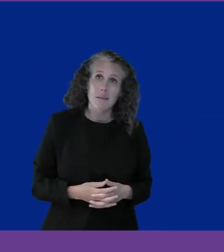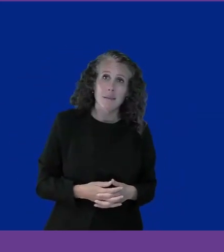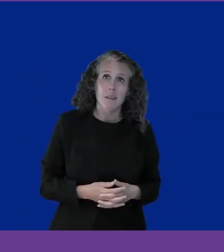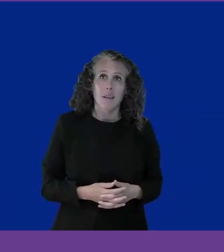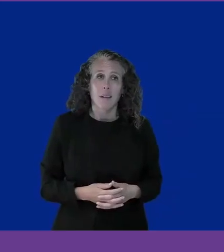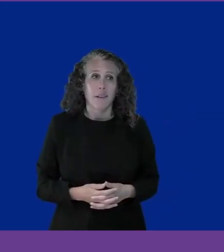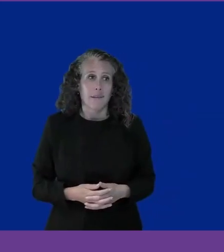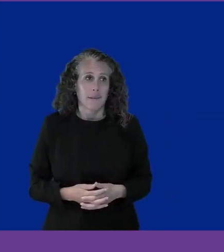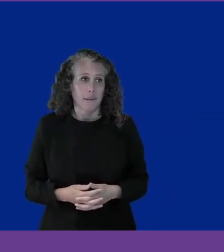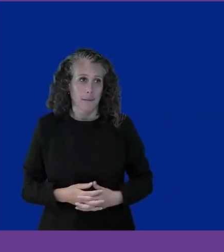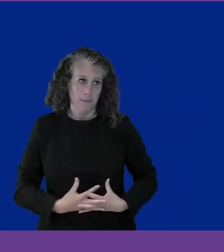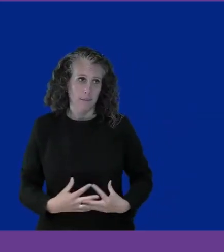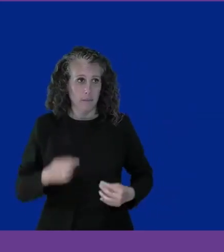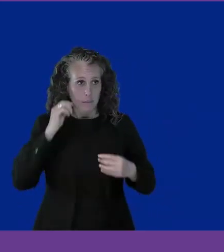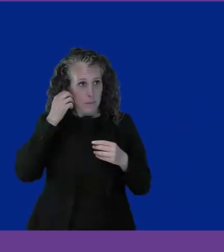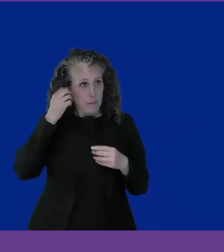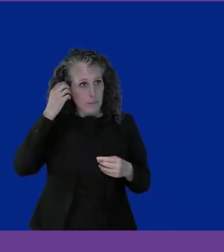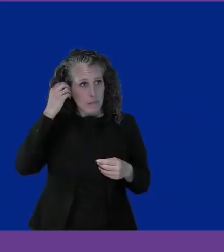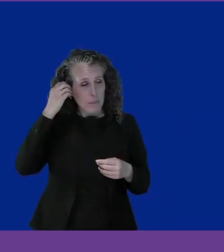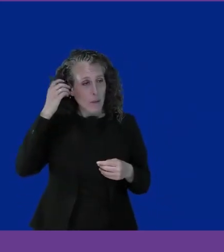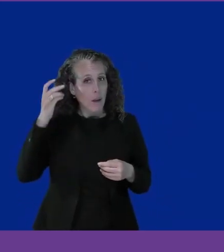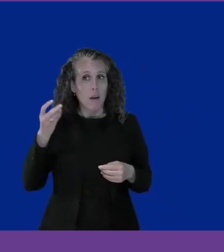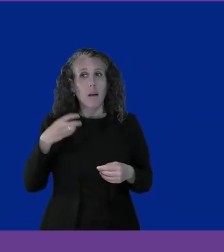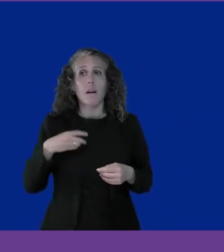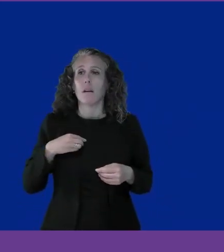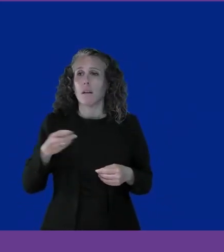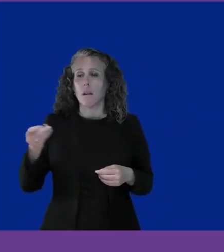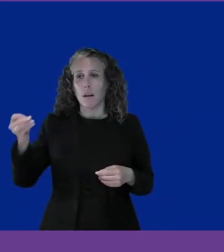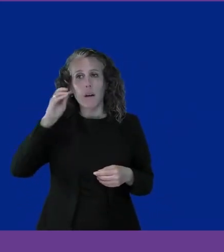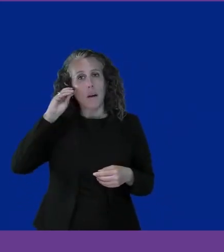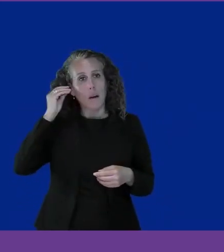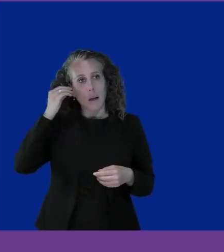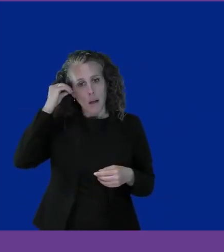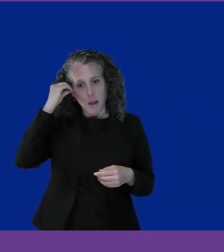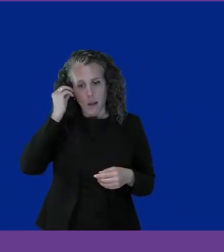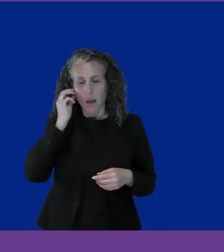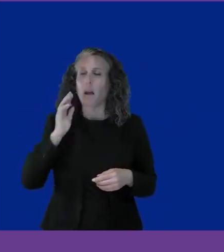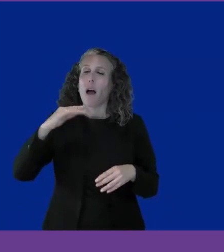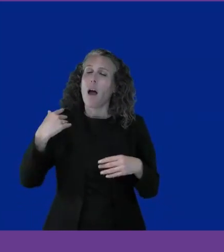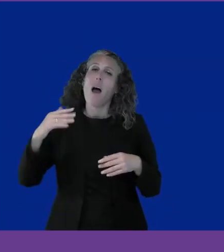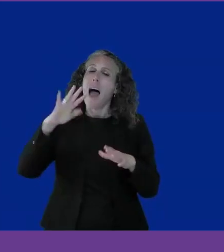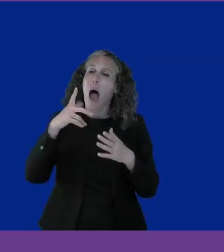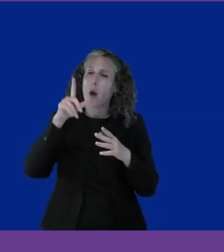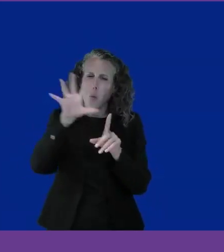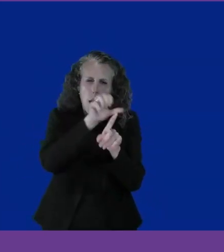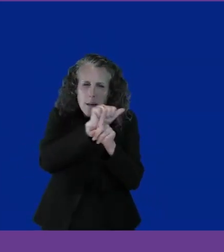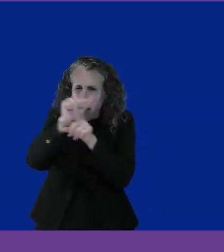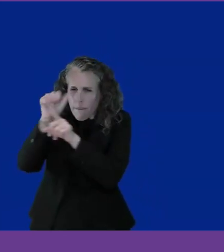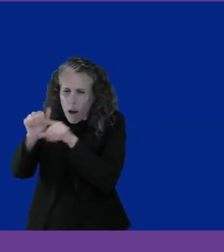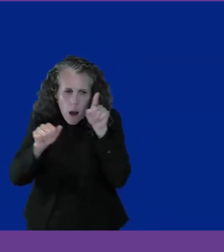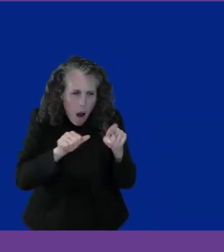point to map all those problems and to identify which kind of problems